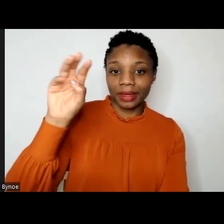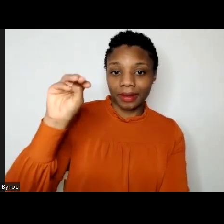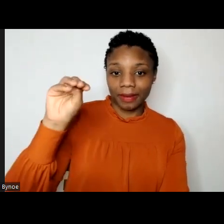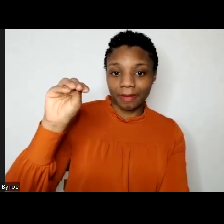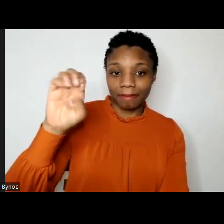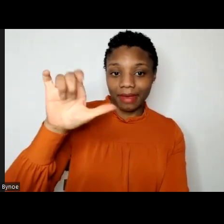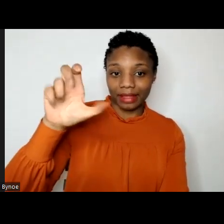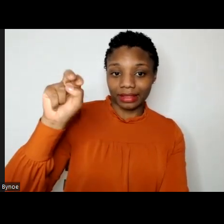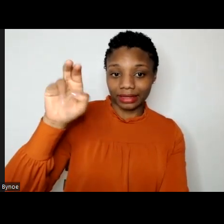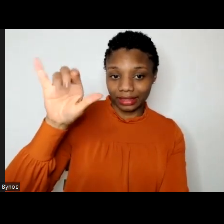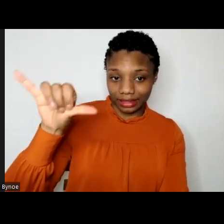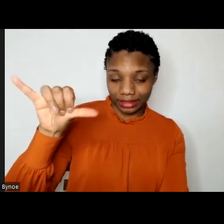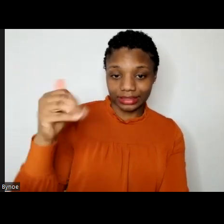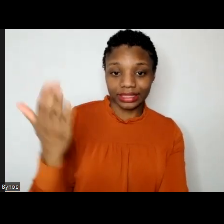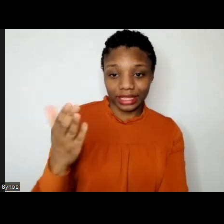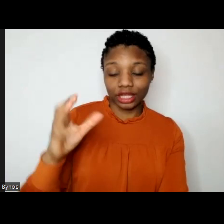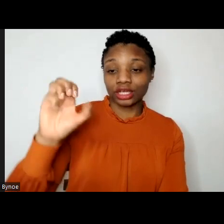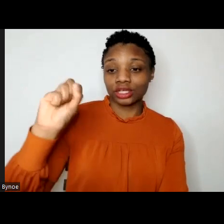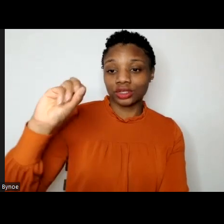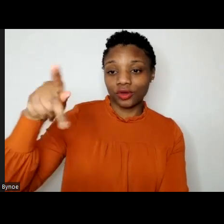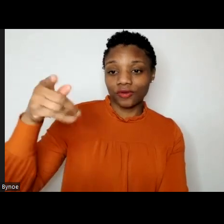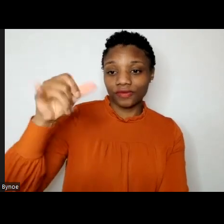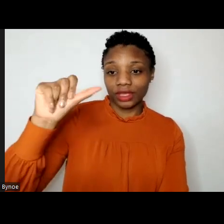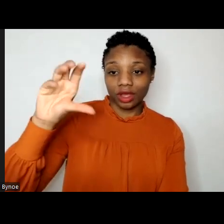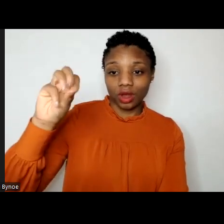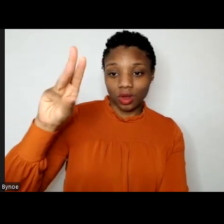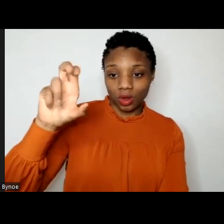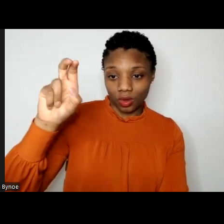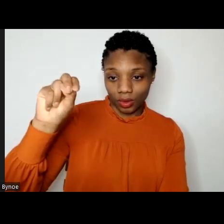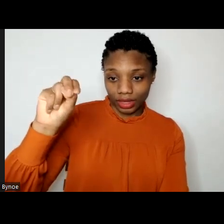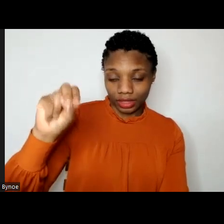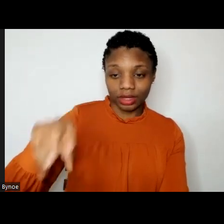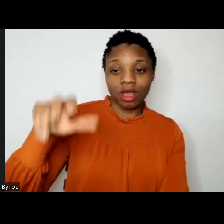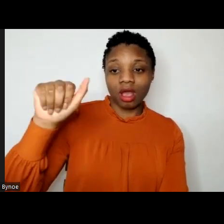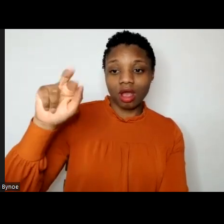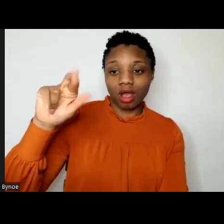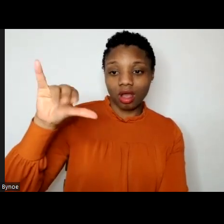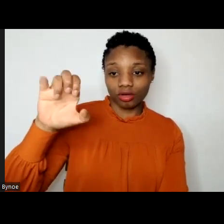Here. Sophia Owen. Here. Ari Zorn.